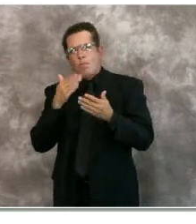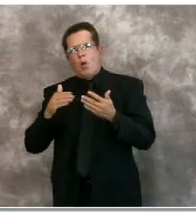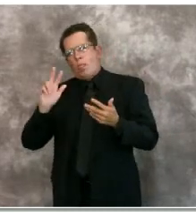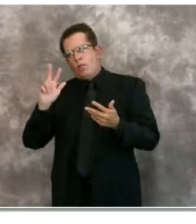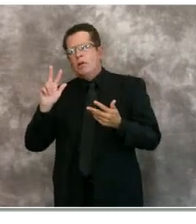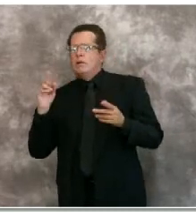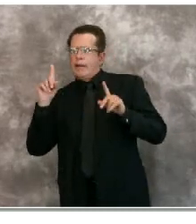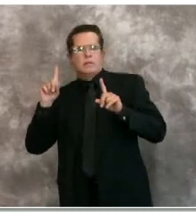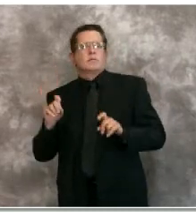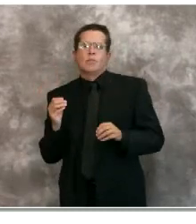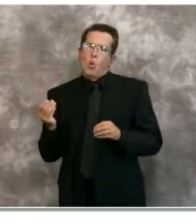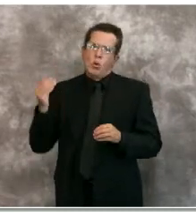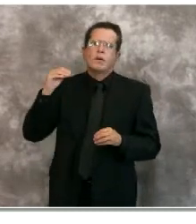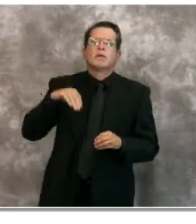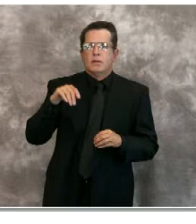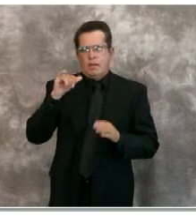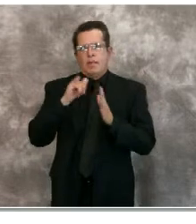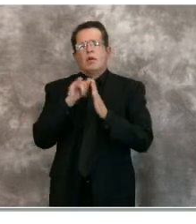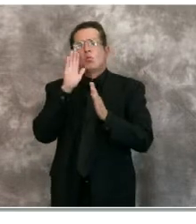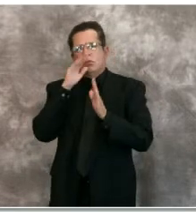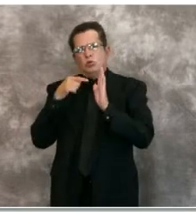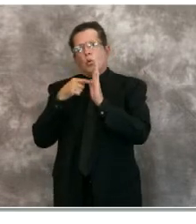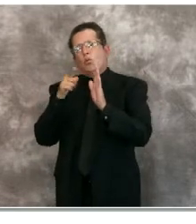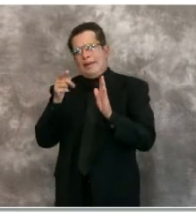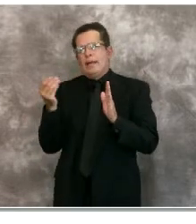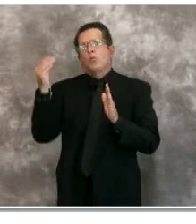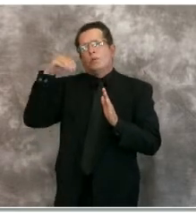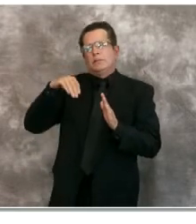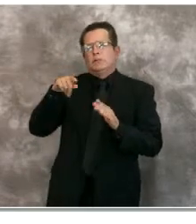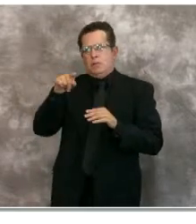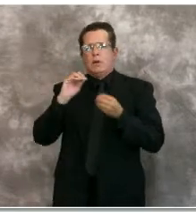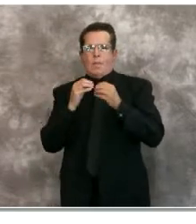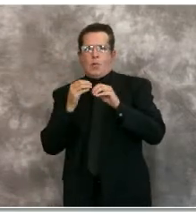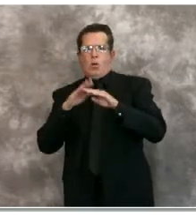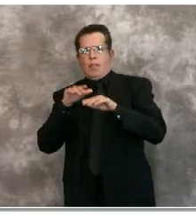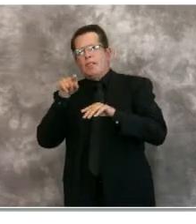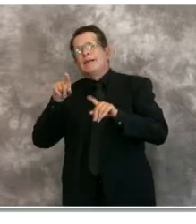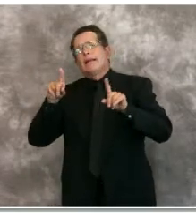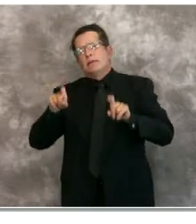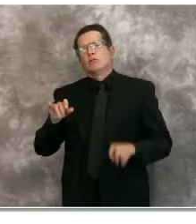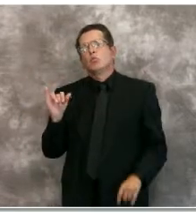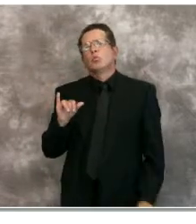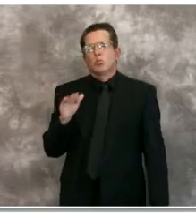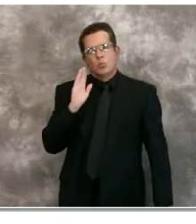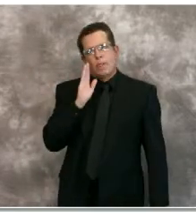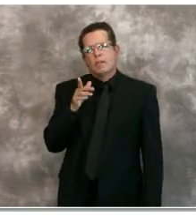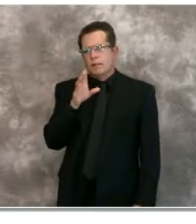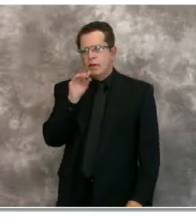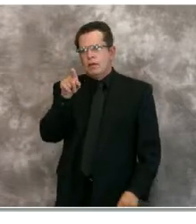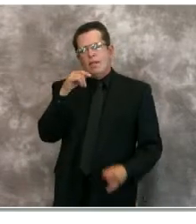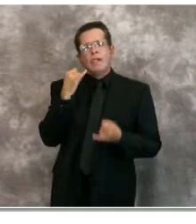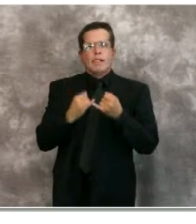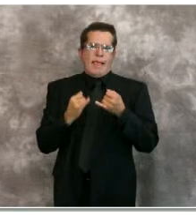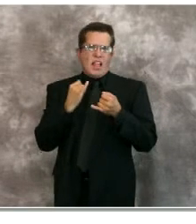is contributing to the increased number of tests. And lastly,